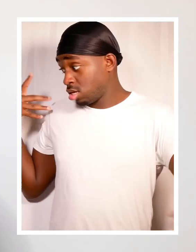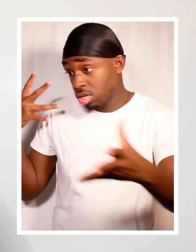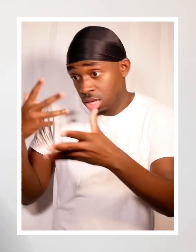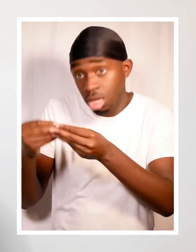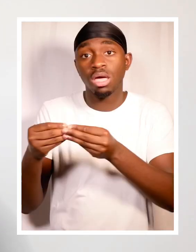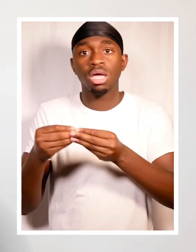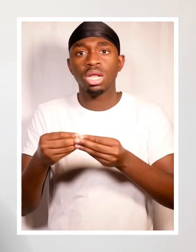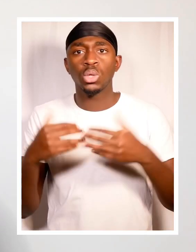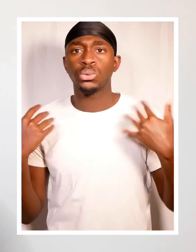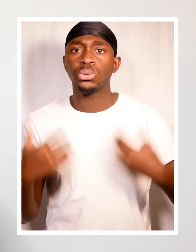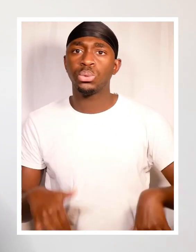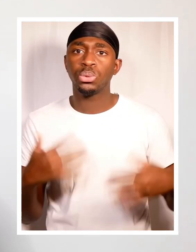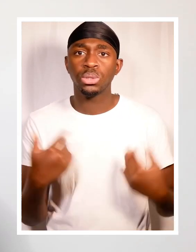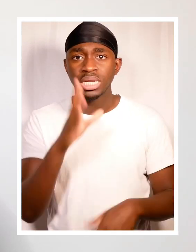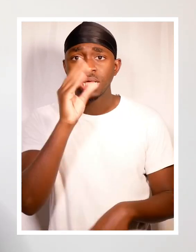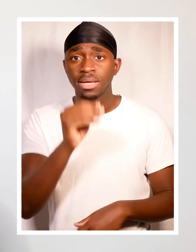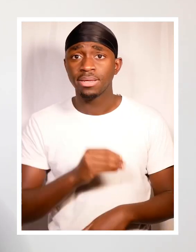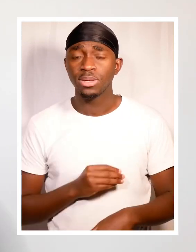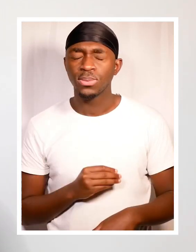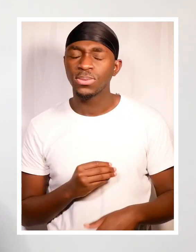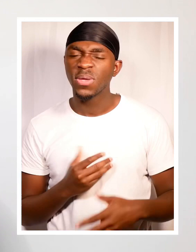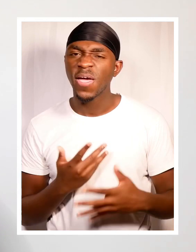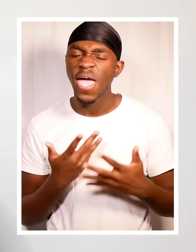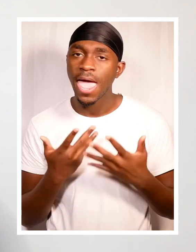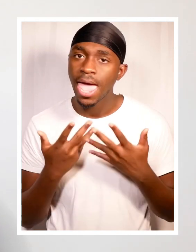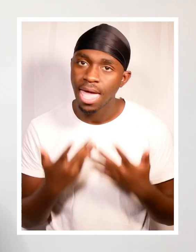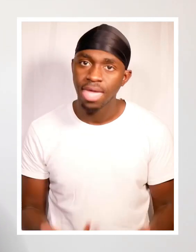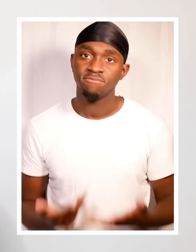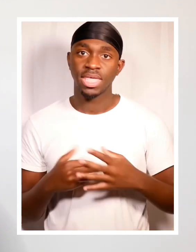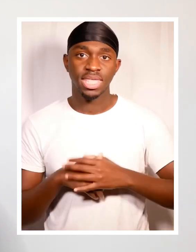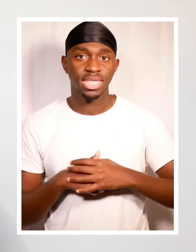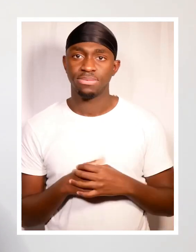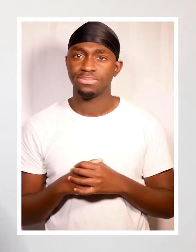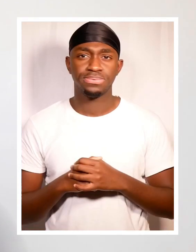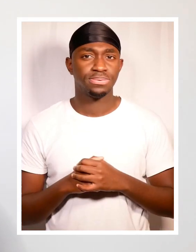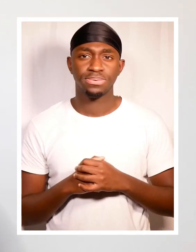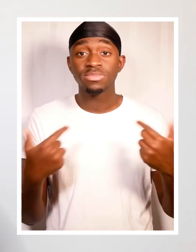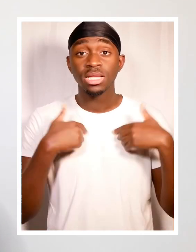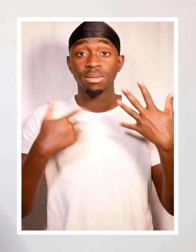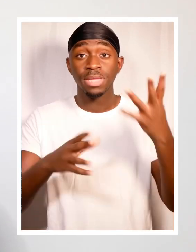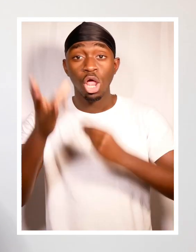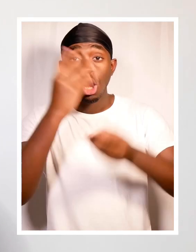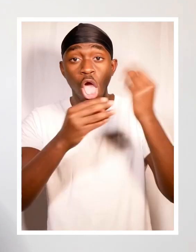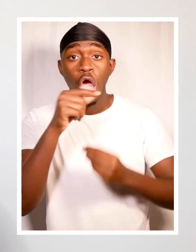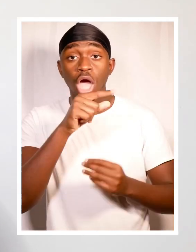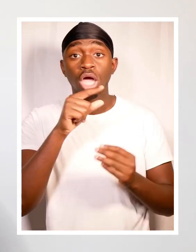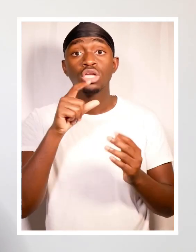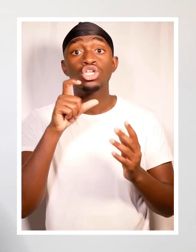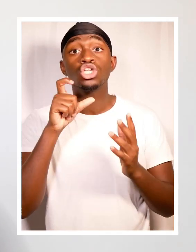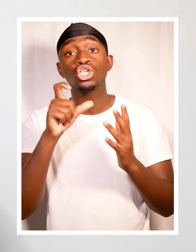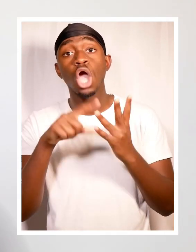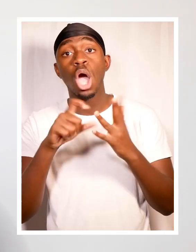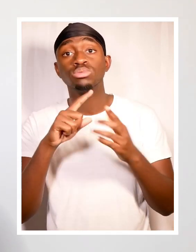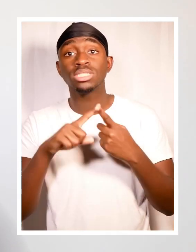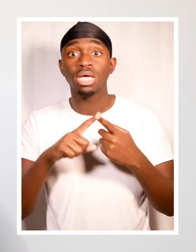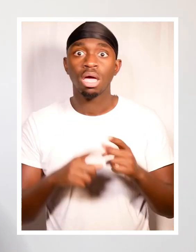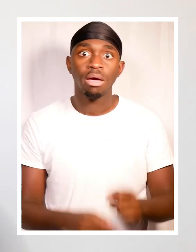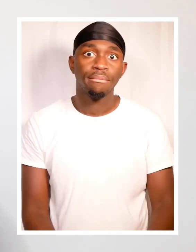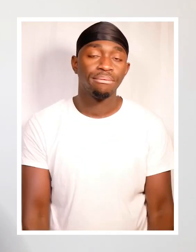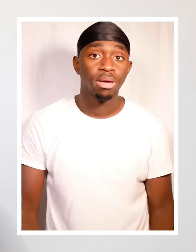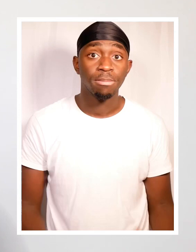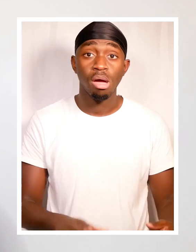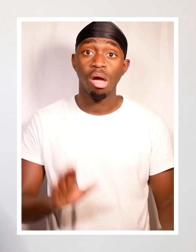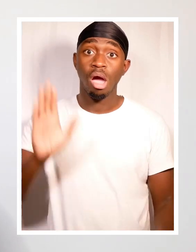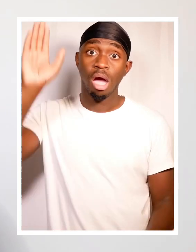at bt and i got my role which is the role that i'm in right now and so i did the last module on agile